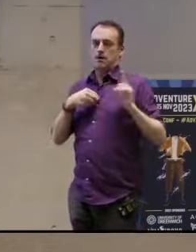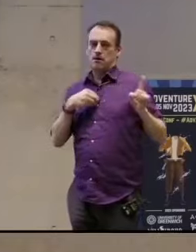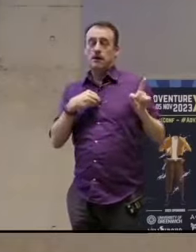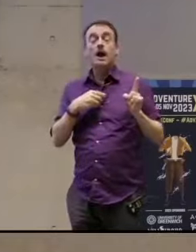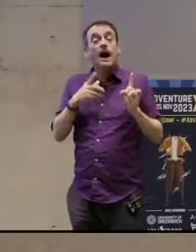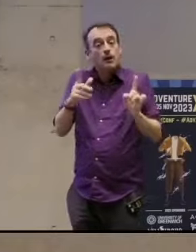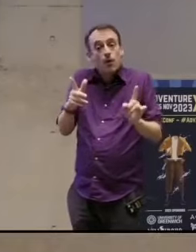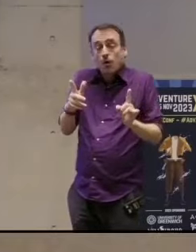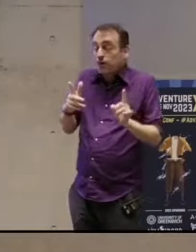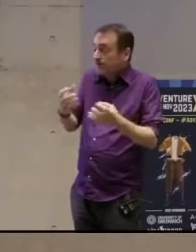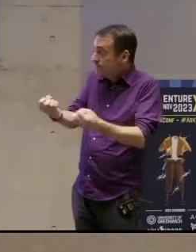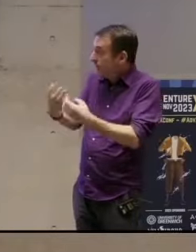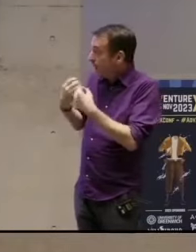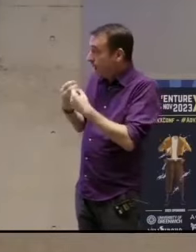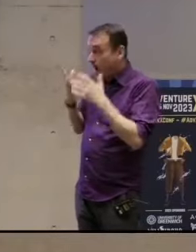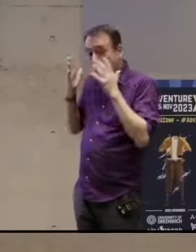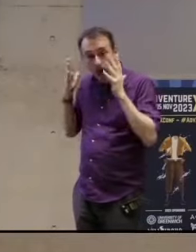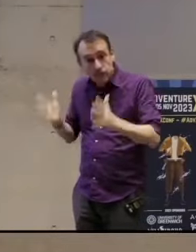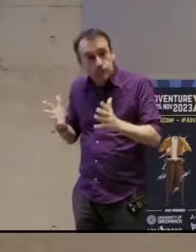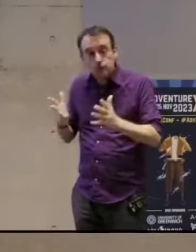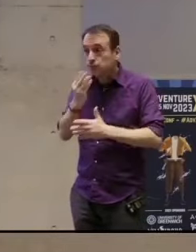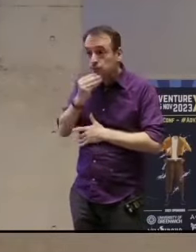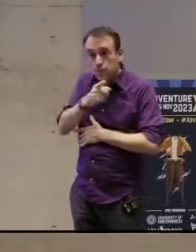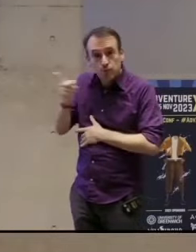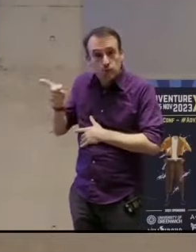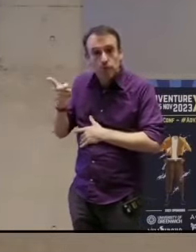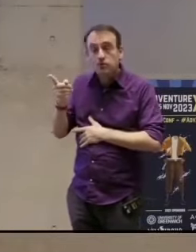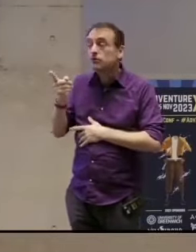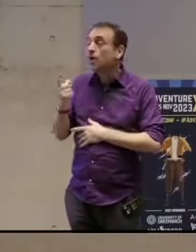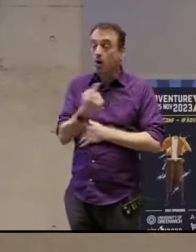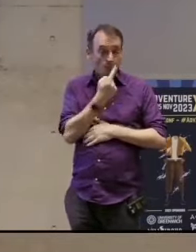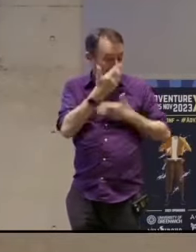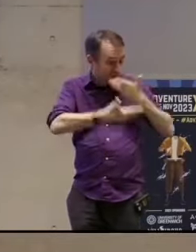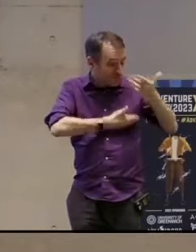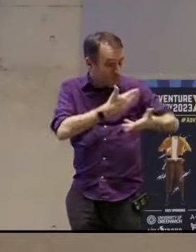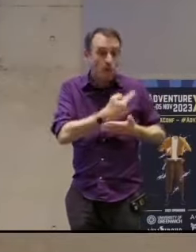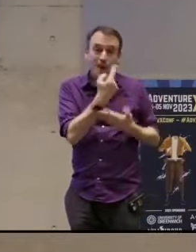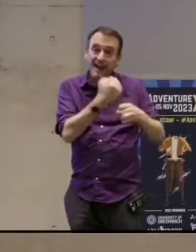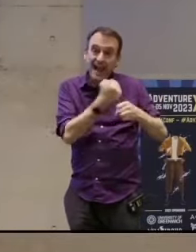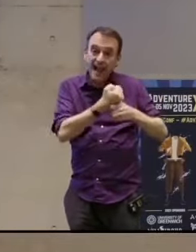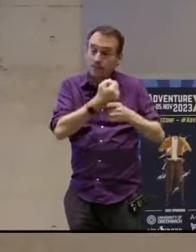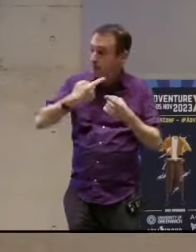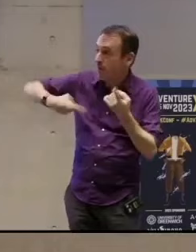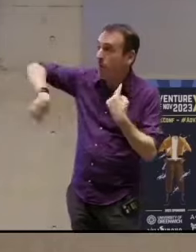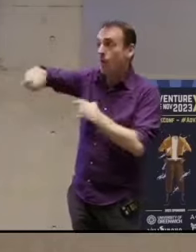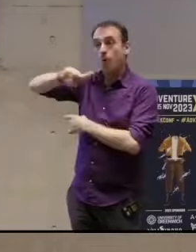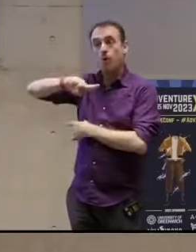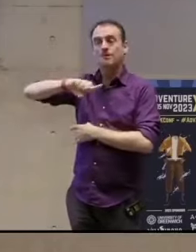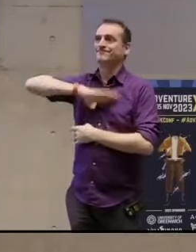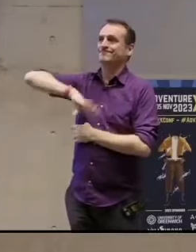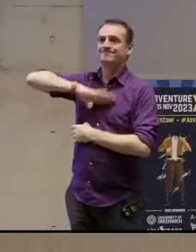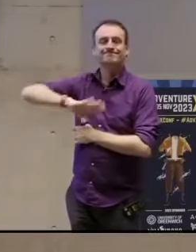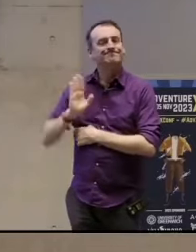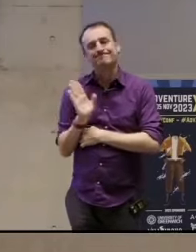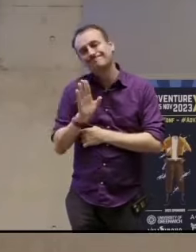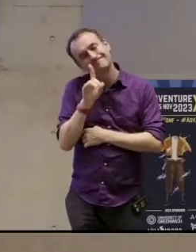on. You can't please everyone with one story, and all you can do with it